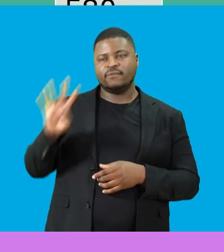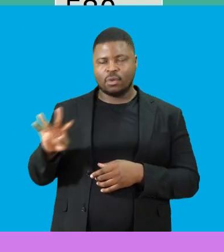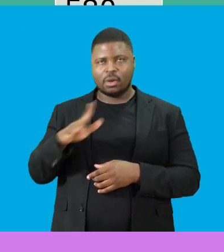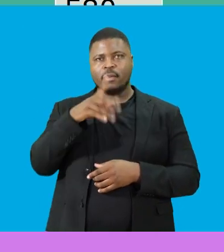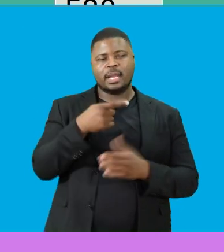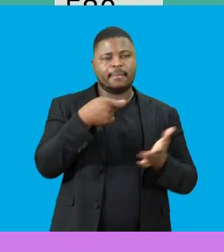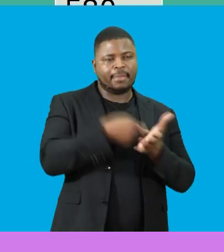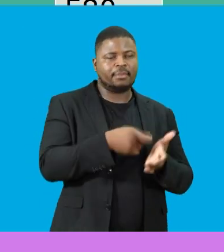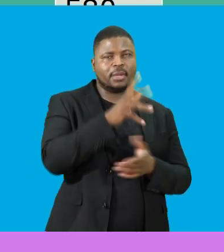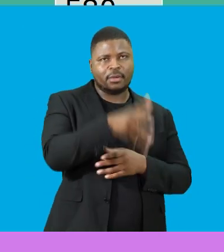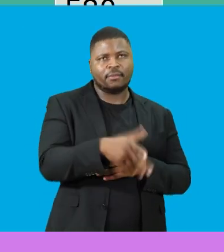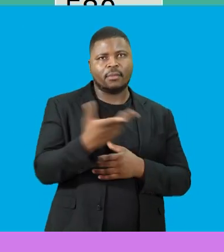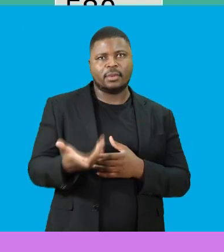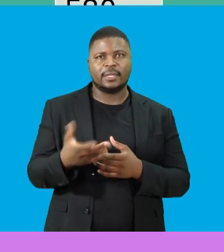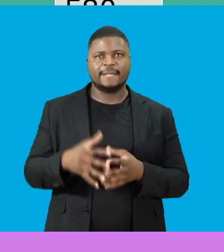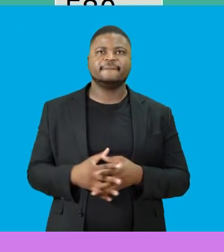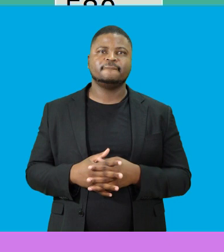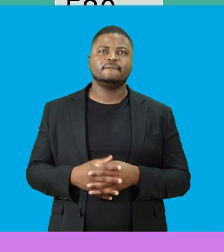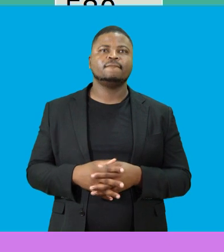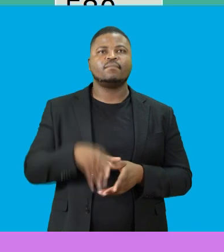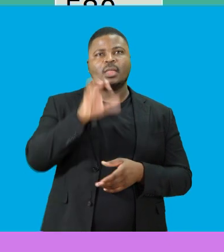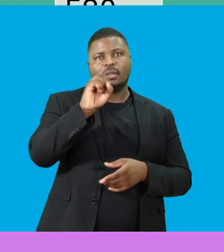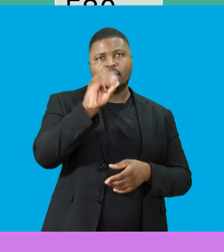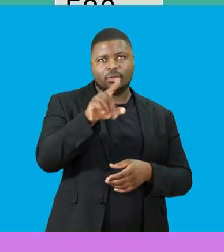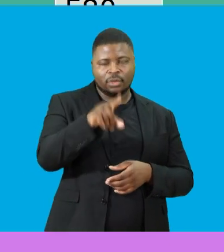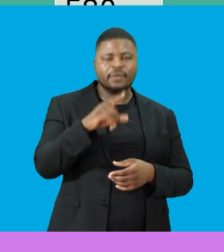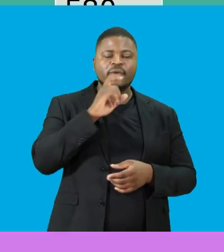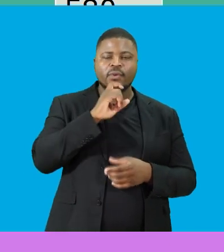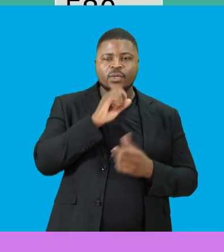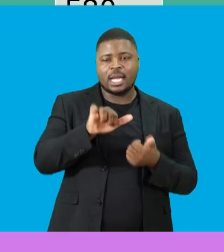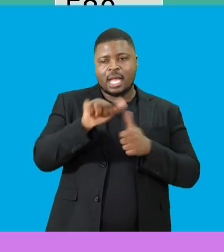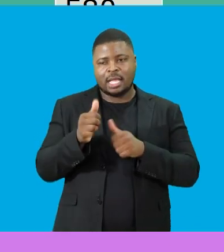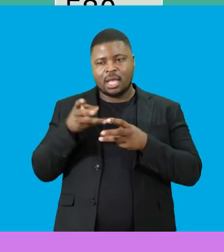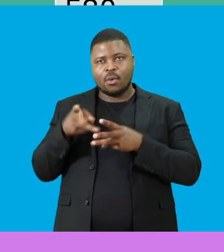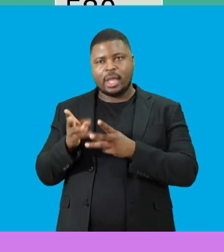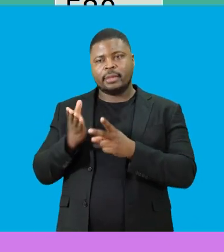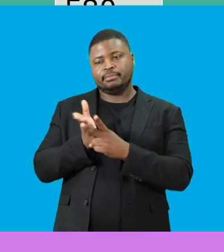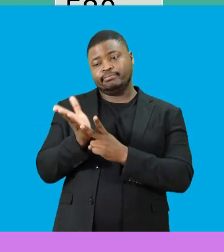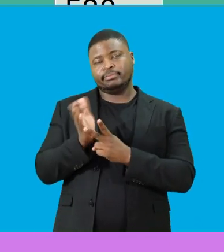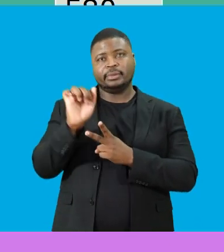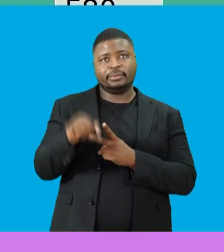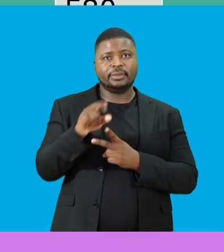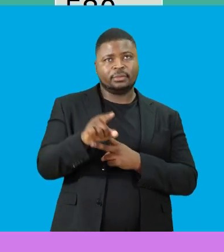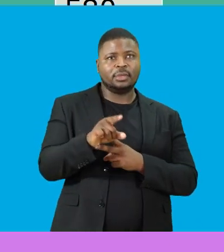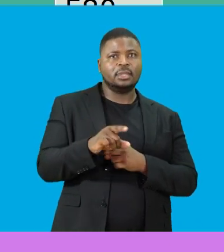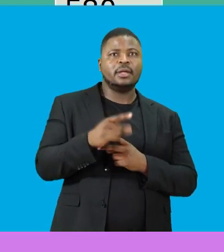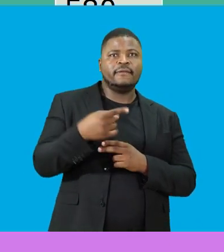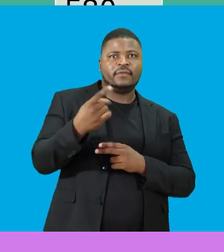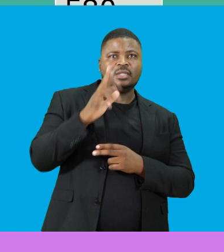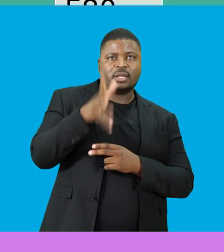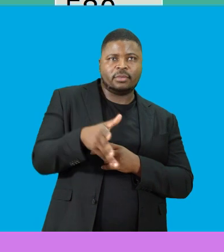1,344. It means Mr. Mbele will pay 1,344. If we are doing it using the other method, we first calculate 20%